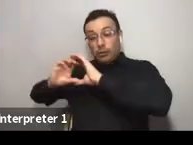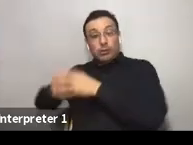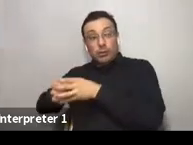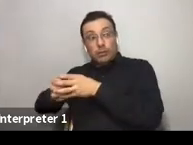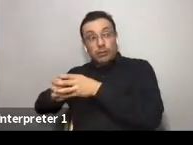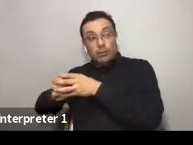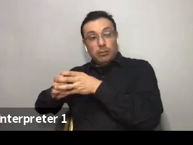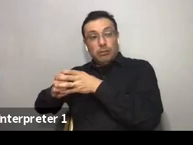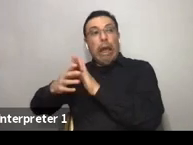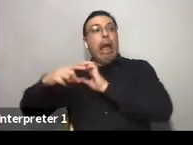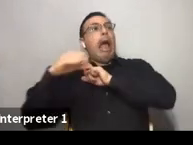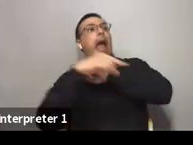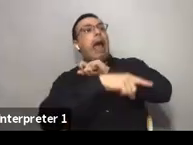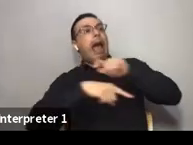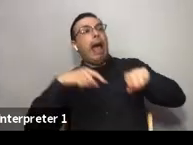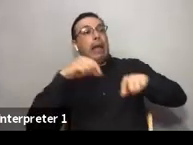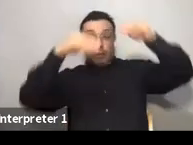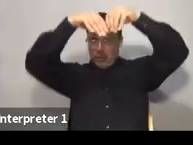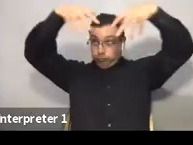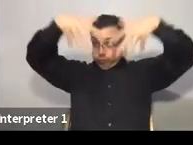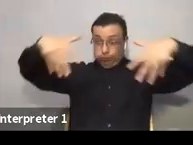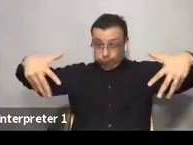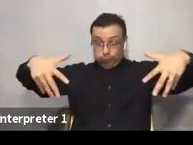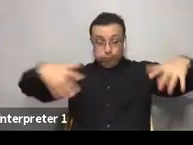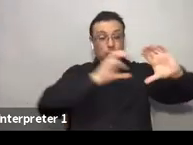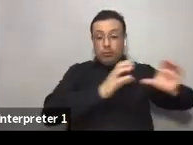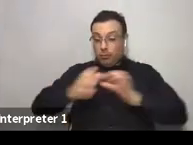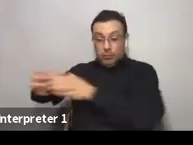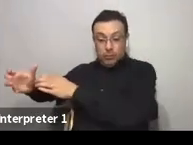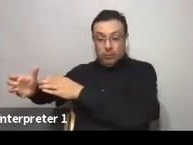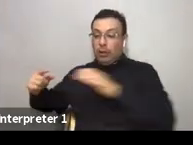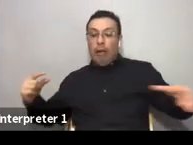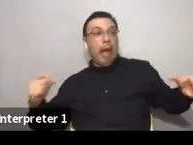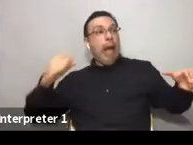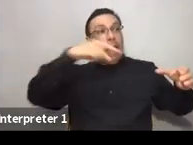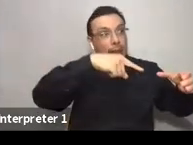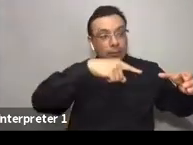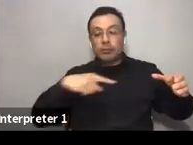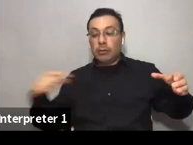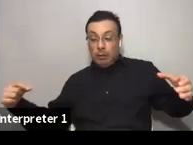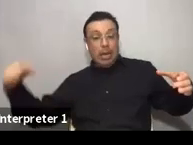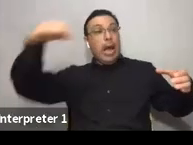of us wants to have access? So what is the protocol for that?